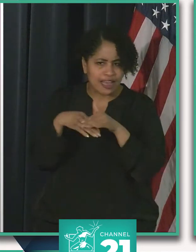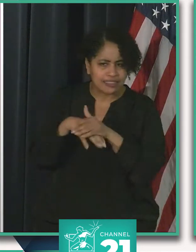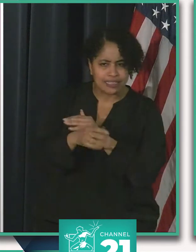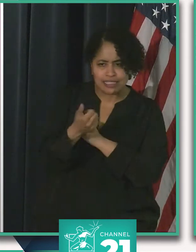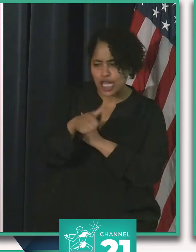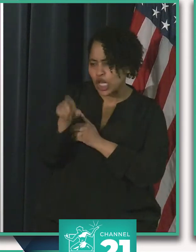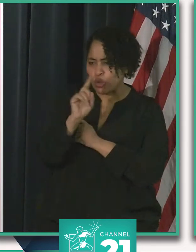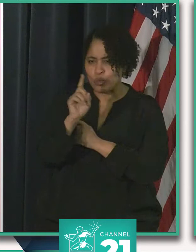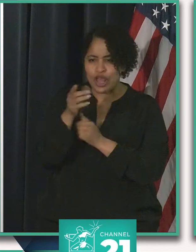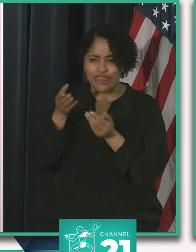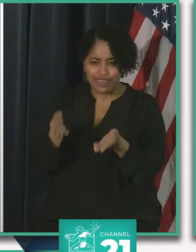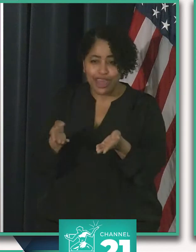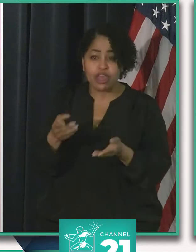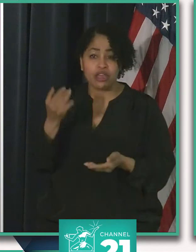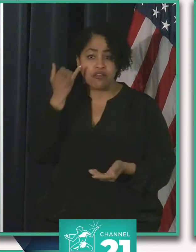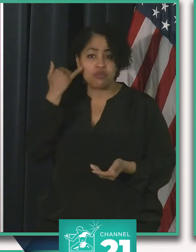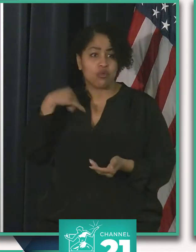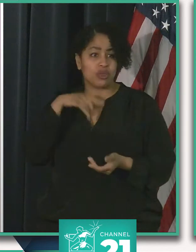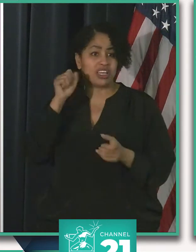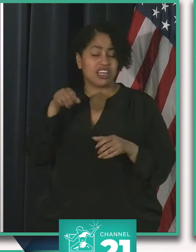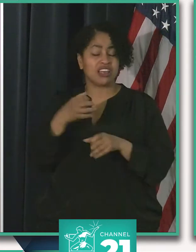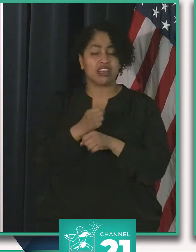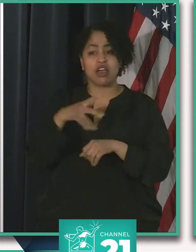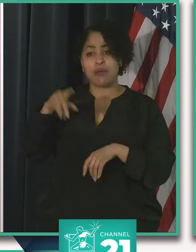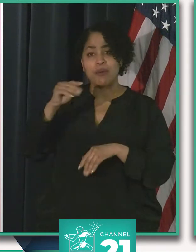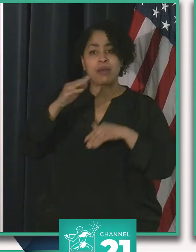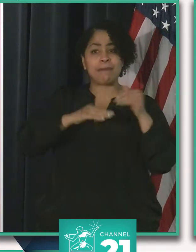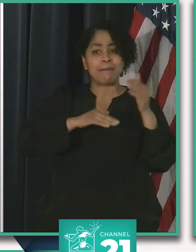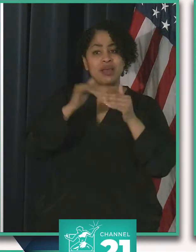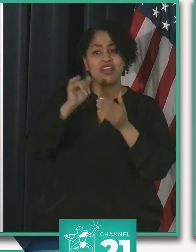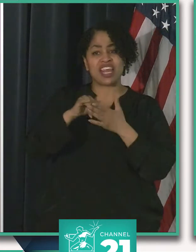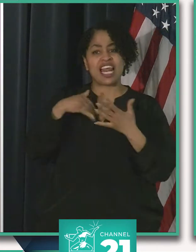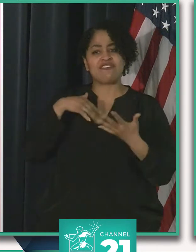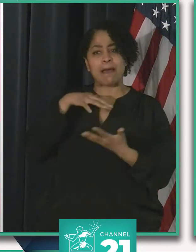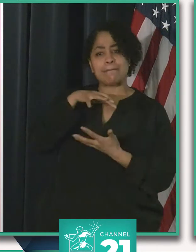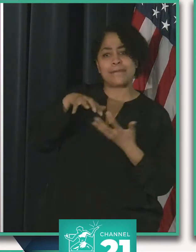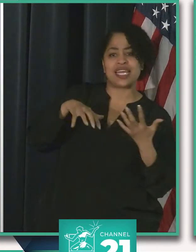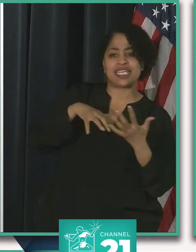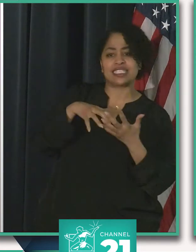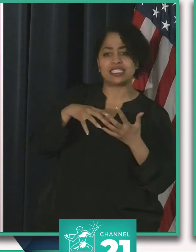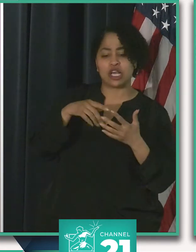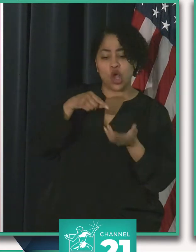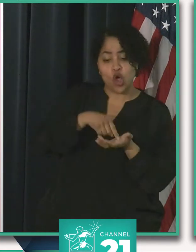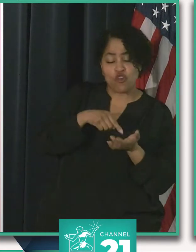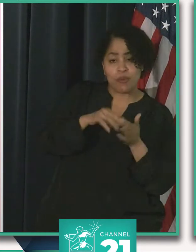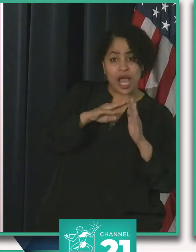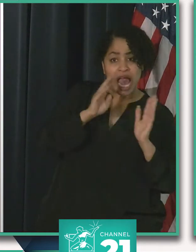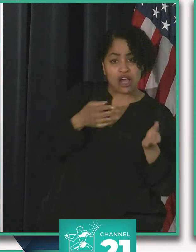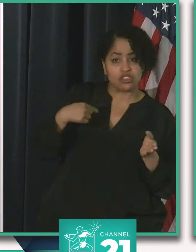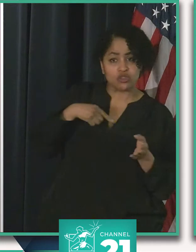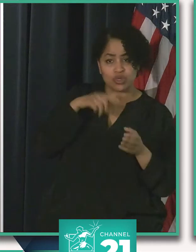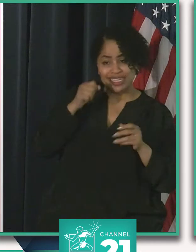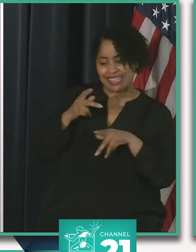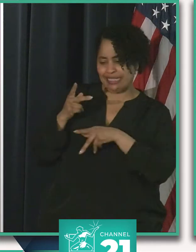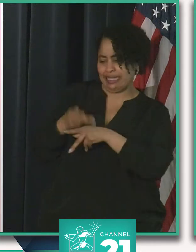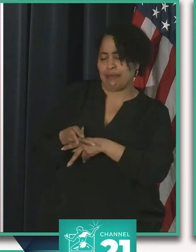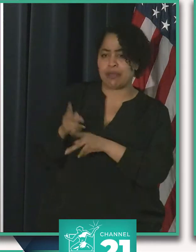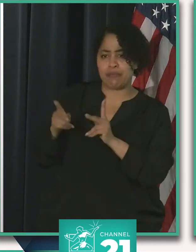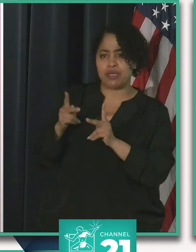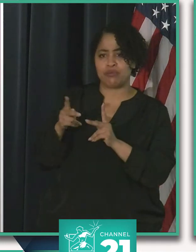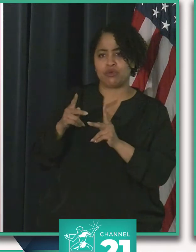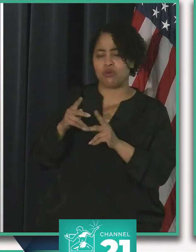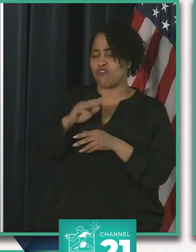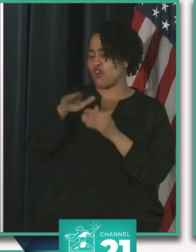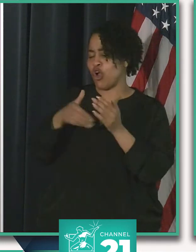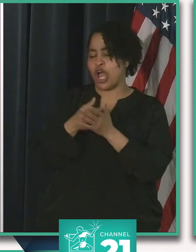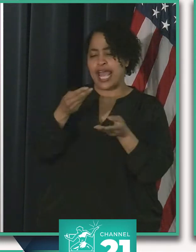about anywhere, and if we can get apartments built that have a mix of affordable housing so that we keep people of all incomes in